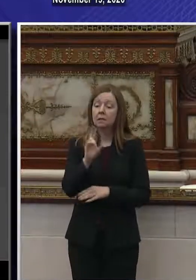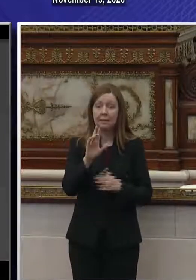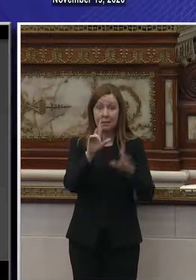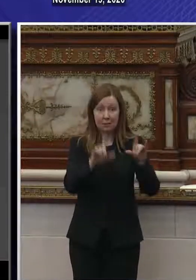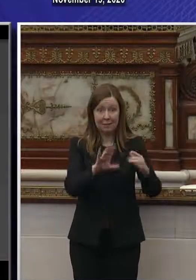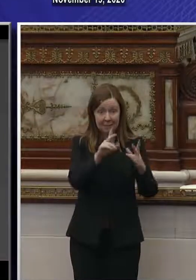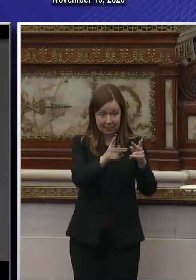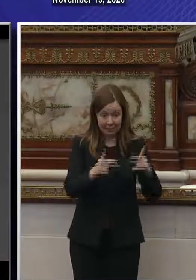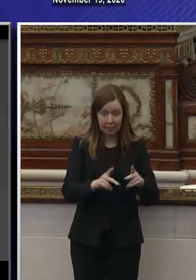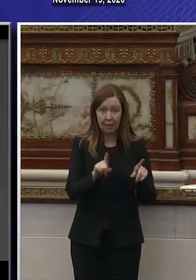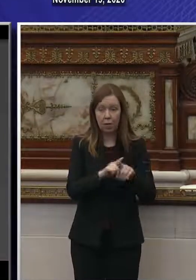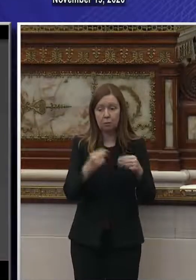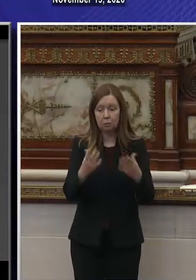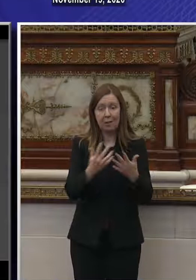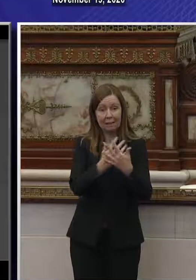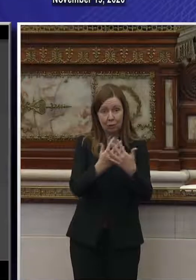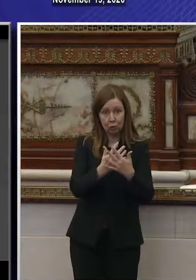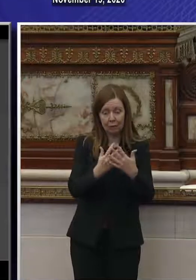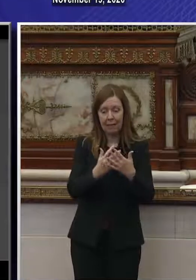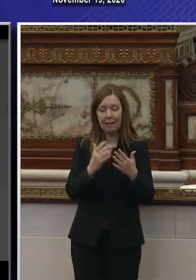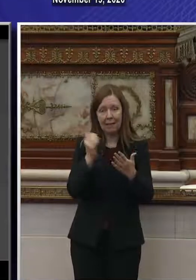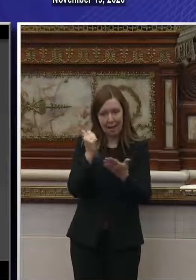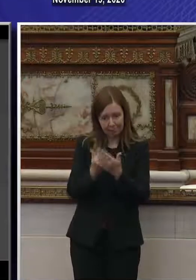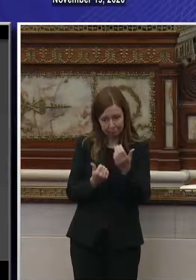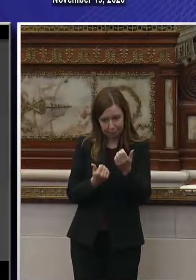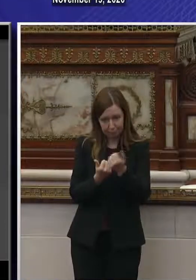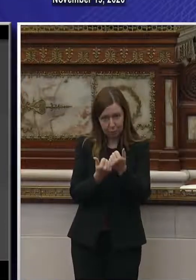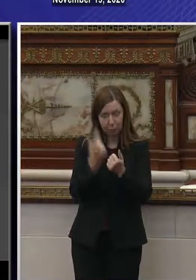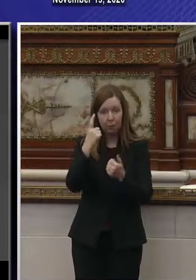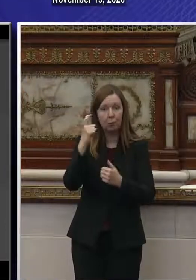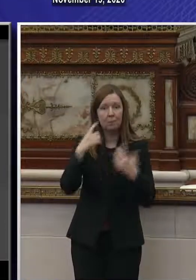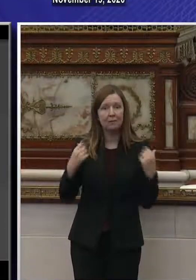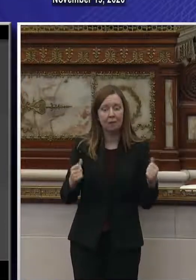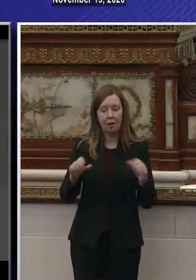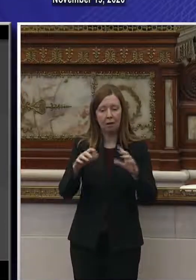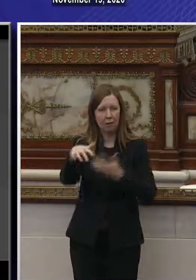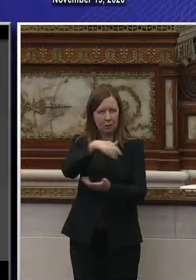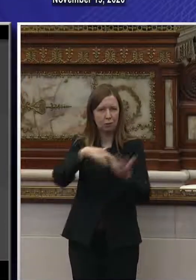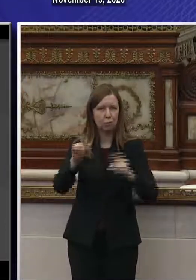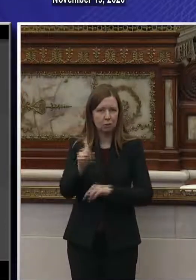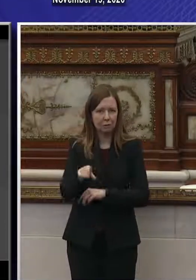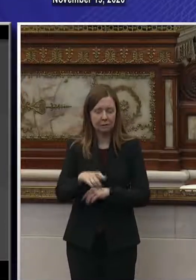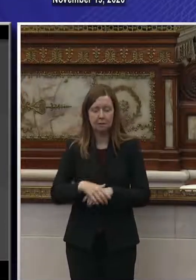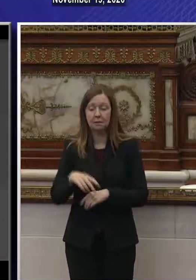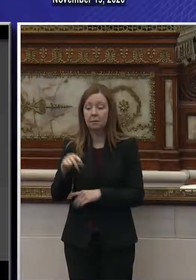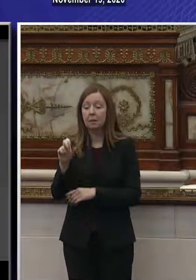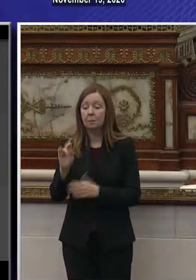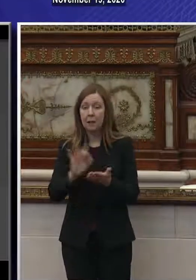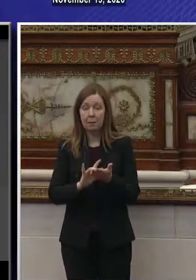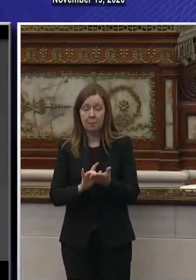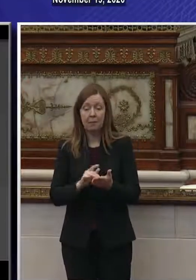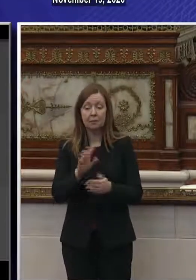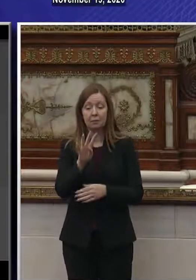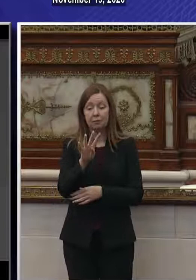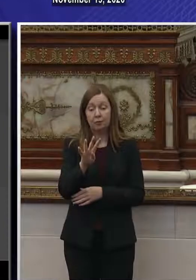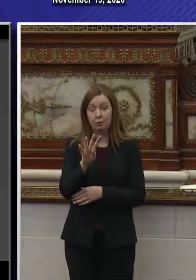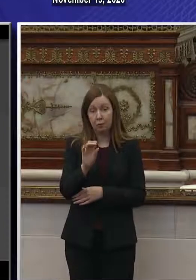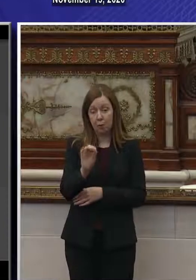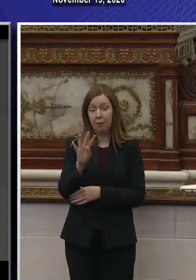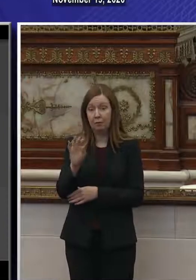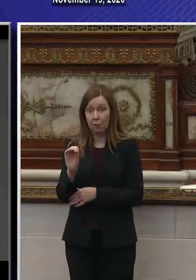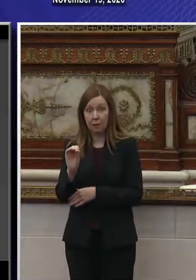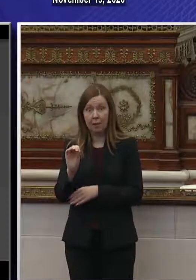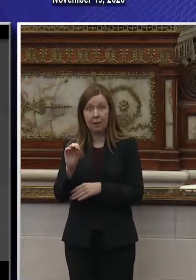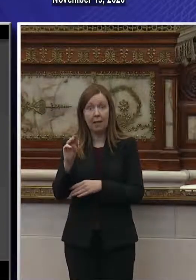site also provides screening and navigational support for mental health and social needs. Penn Medicine's site at 4040 Market Street also